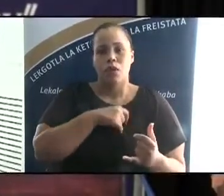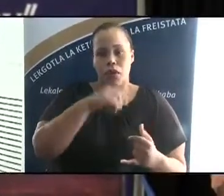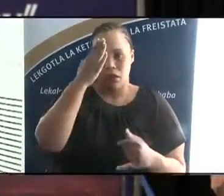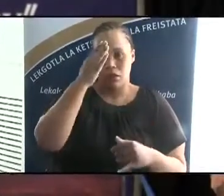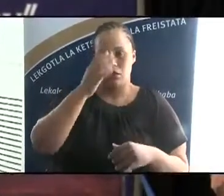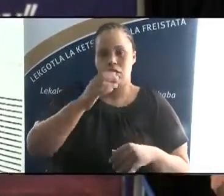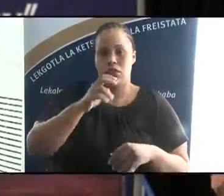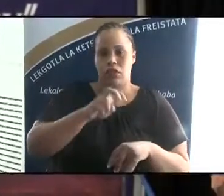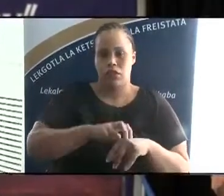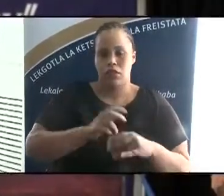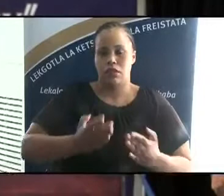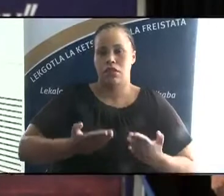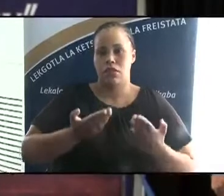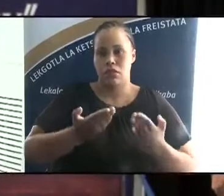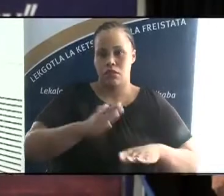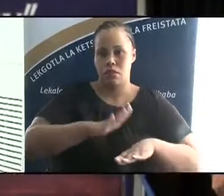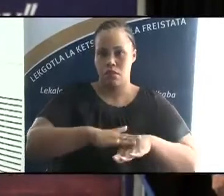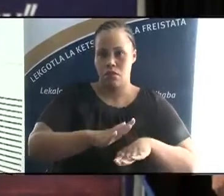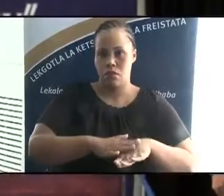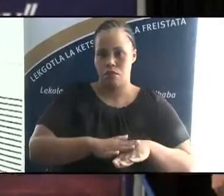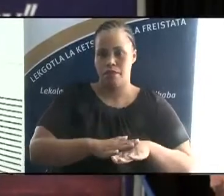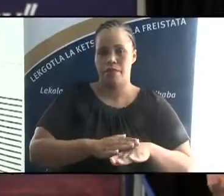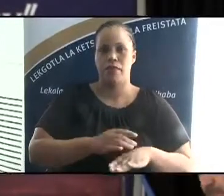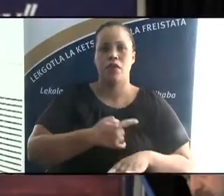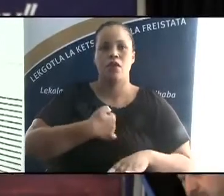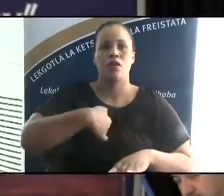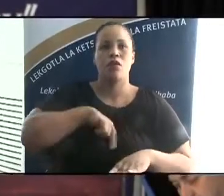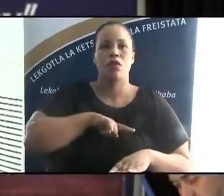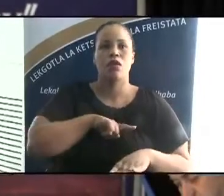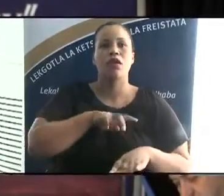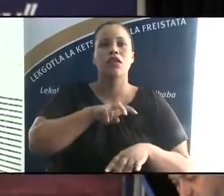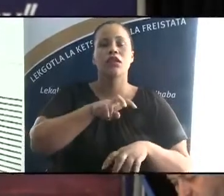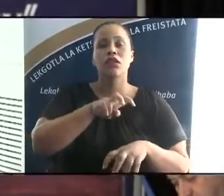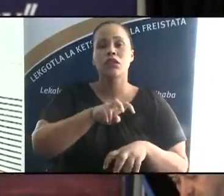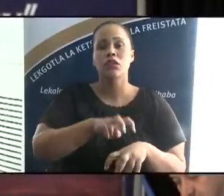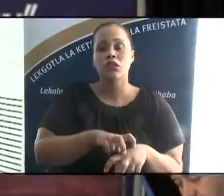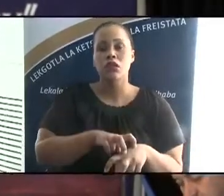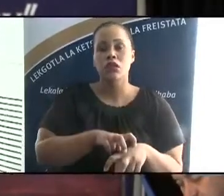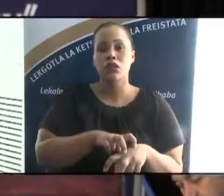services. Our role is to ensure that